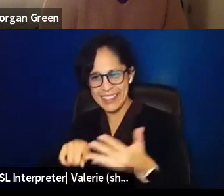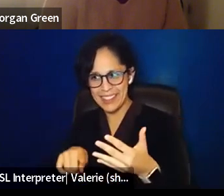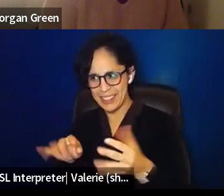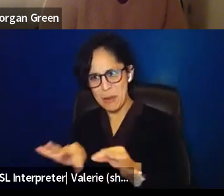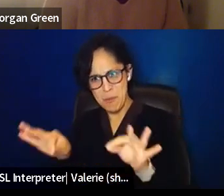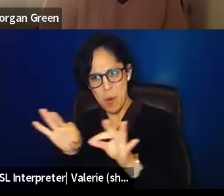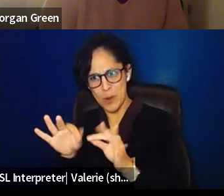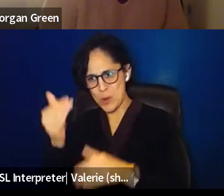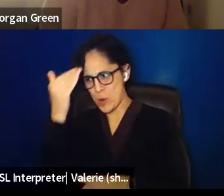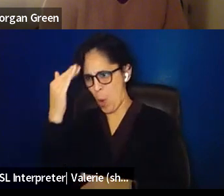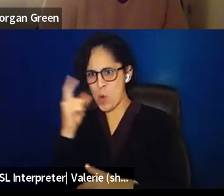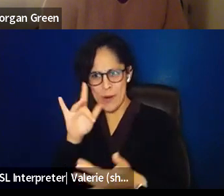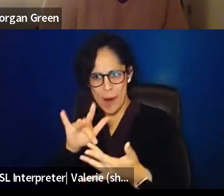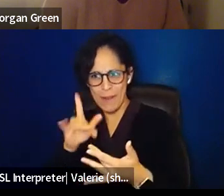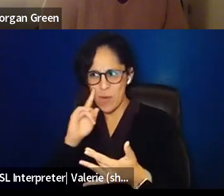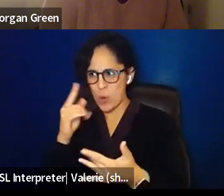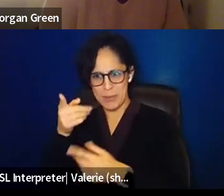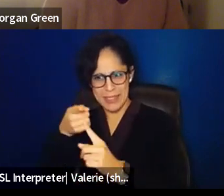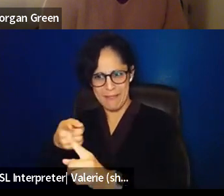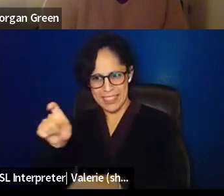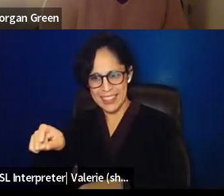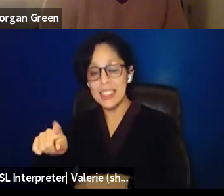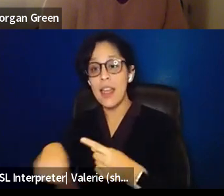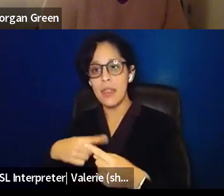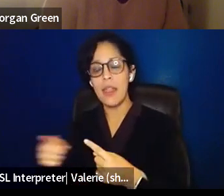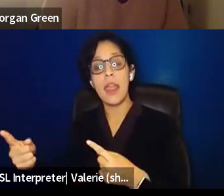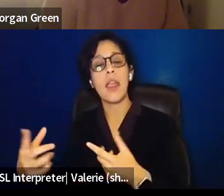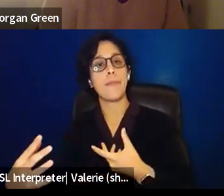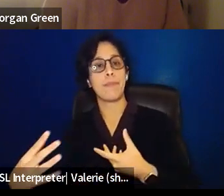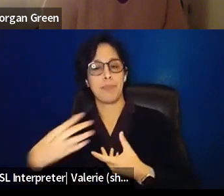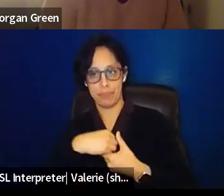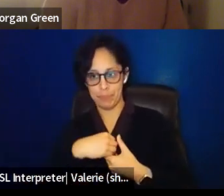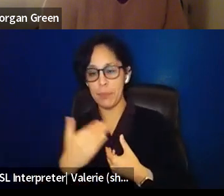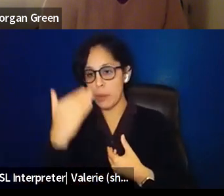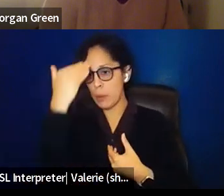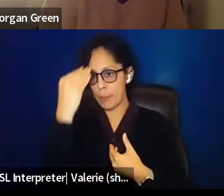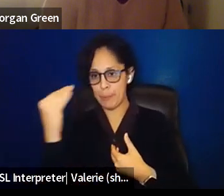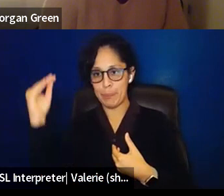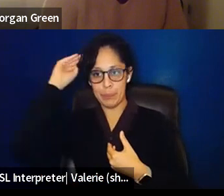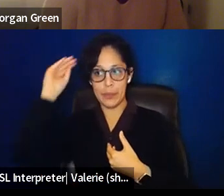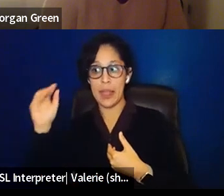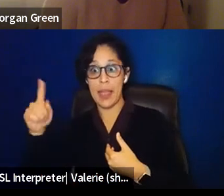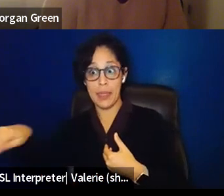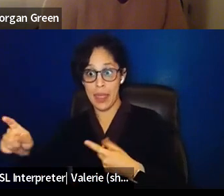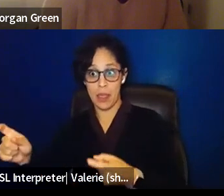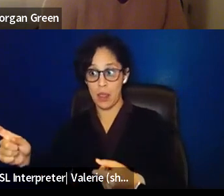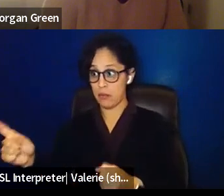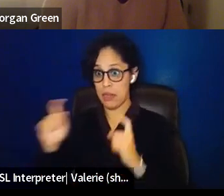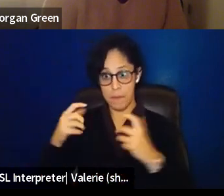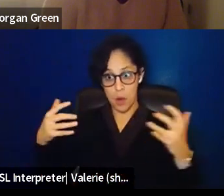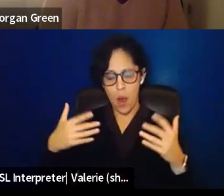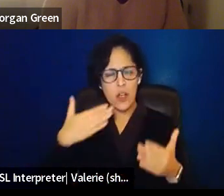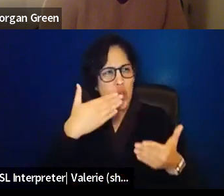an organization our size. And then they're able to actually provide great reflections, thought